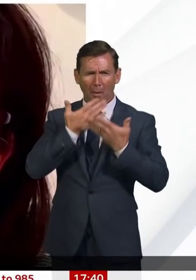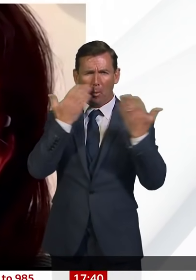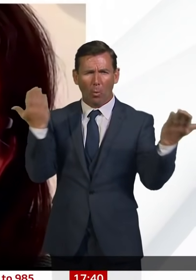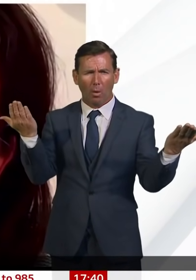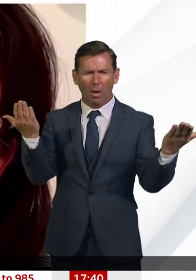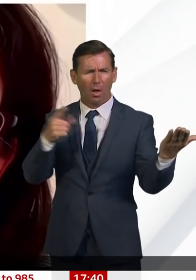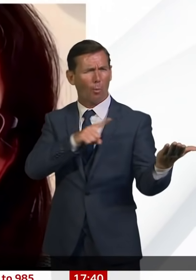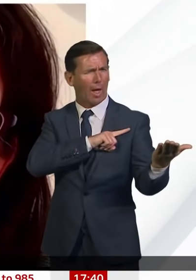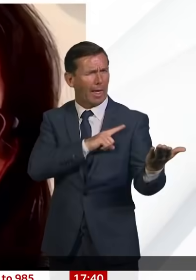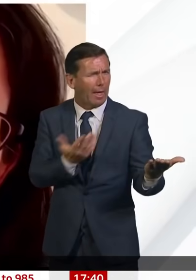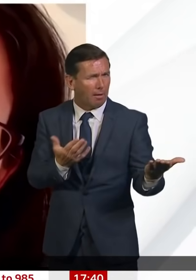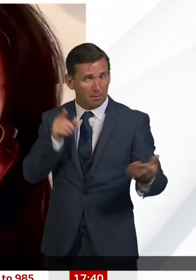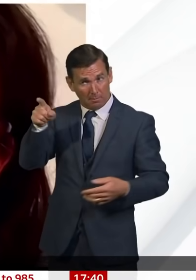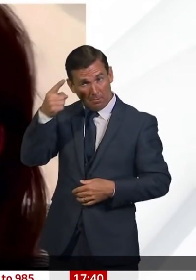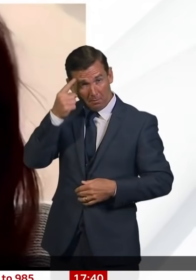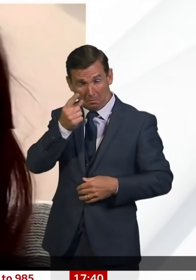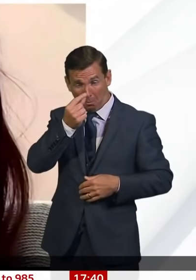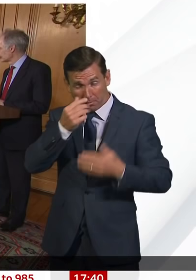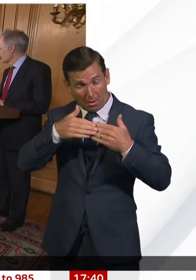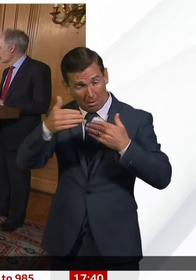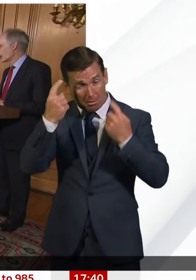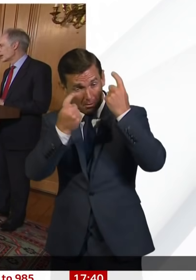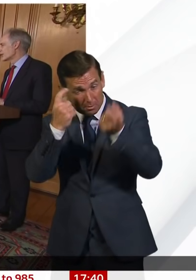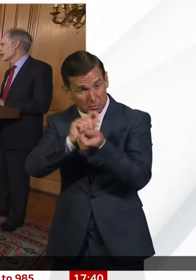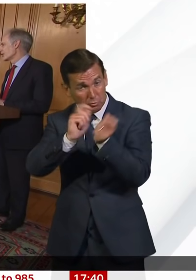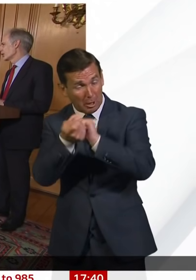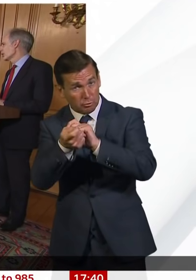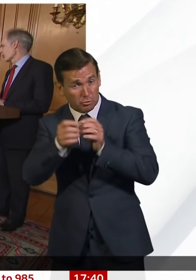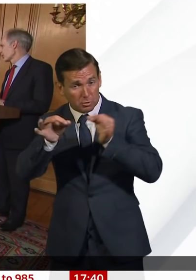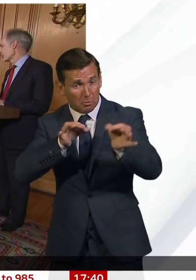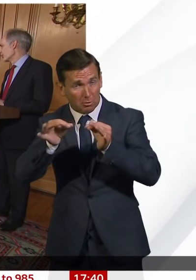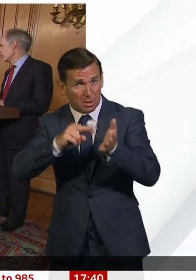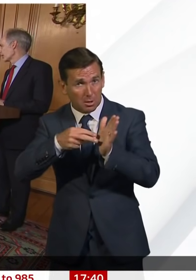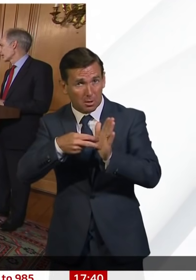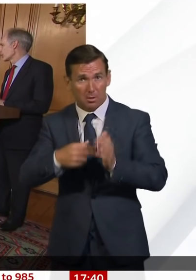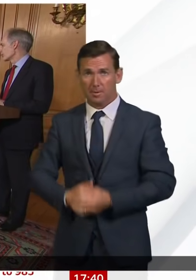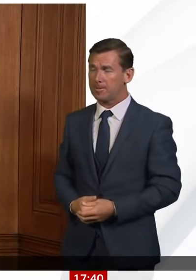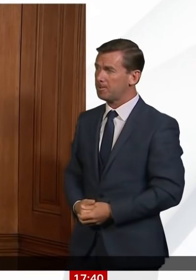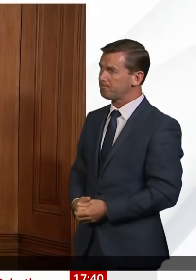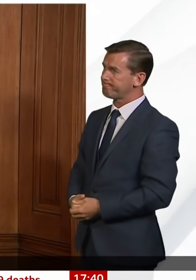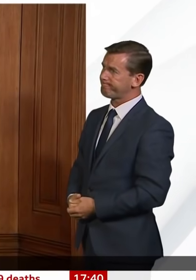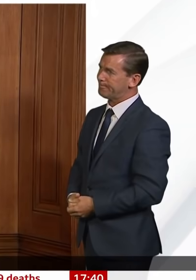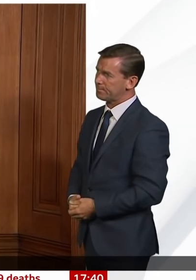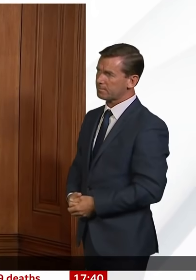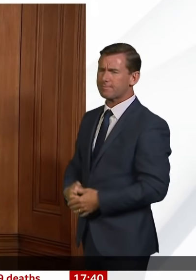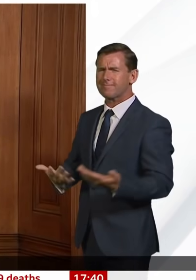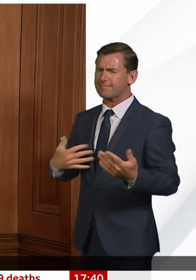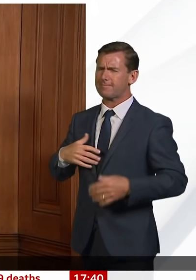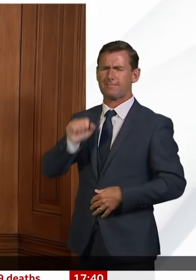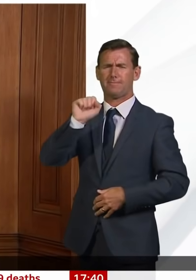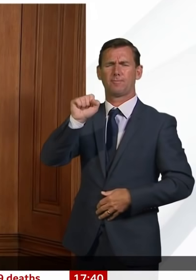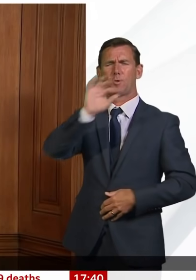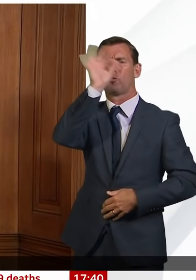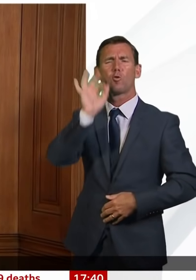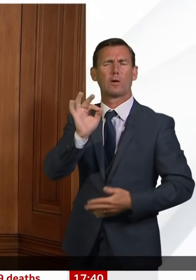whether it's something that we might yet consider. Well, it's a larger question, really, about how we respond in the future to the pandemic.